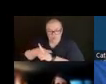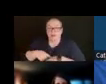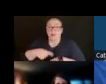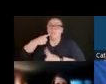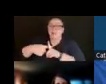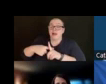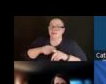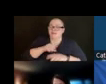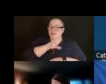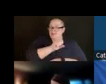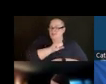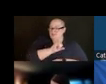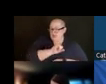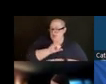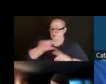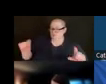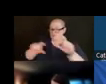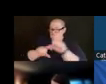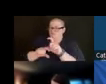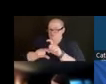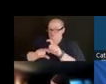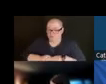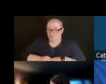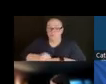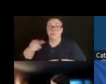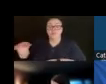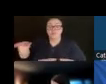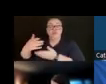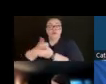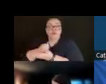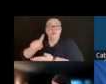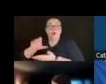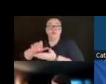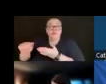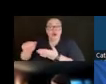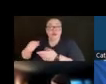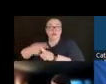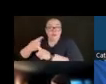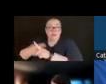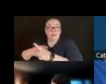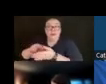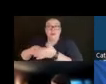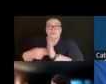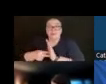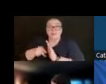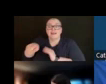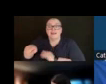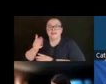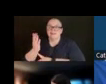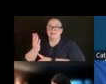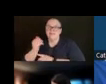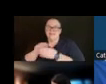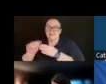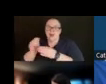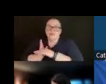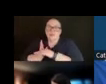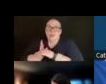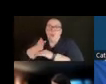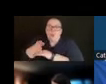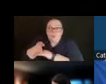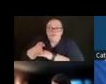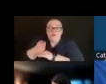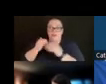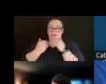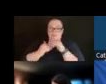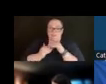SSI. Because he makes $100 a month, he is $15 over the cutoff. And so what